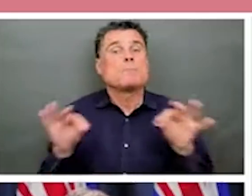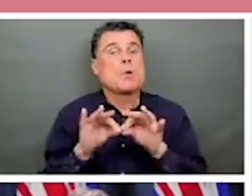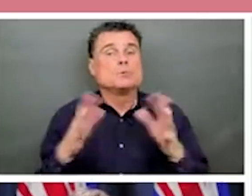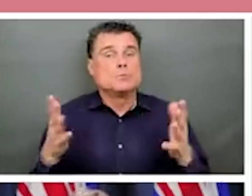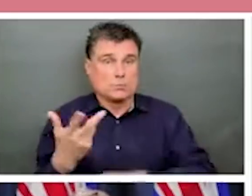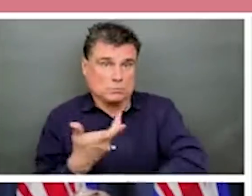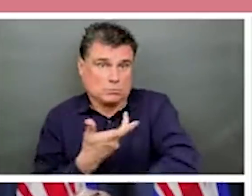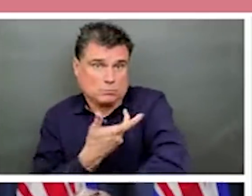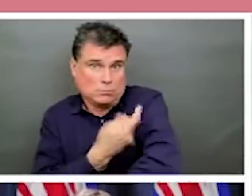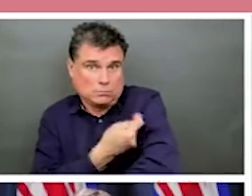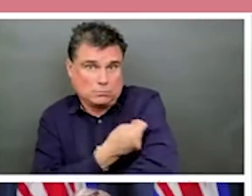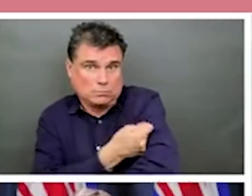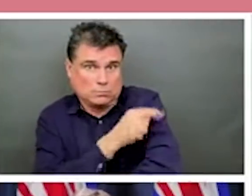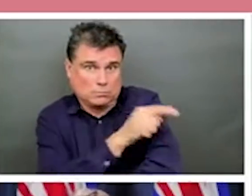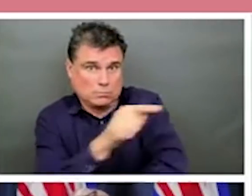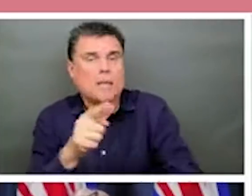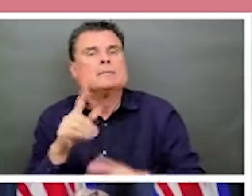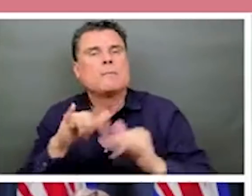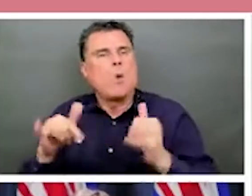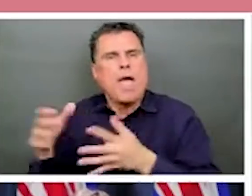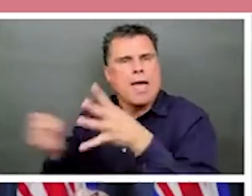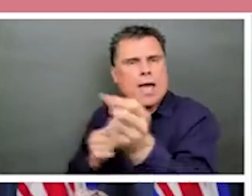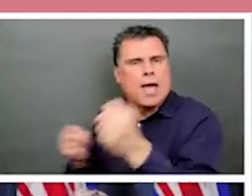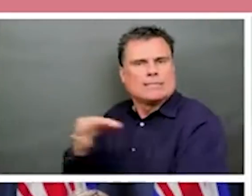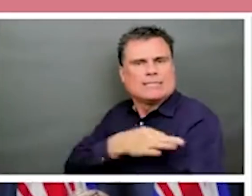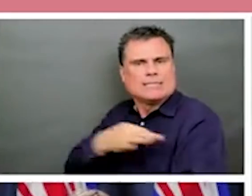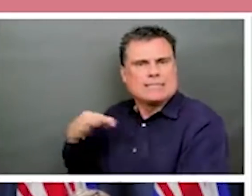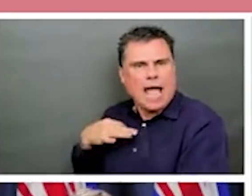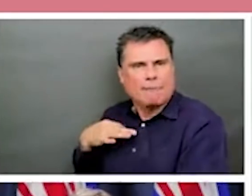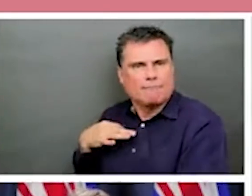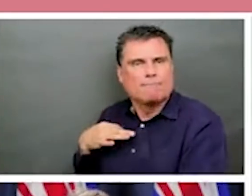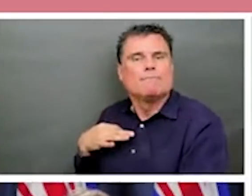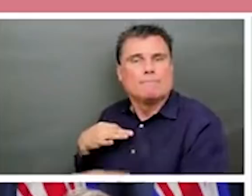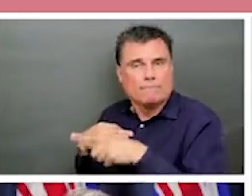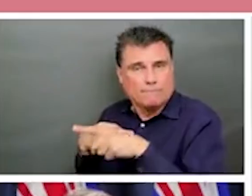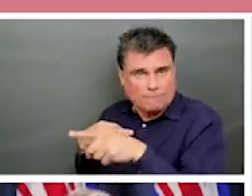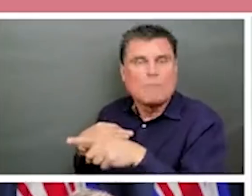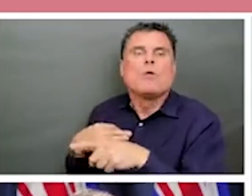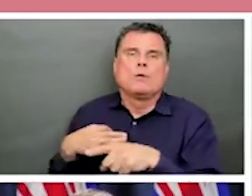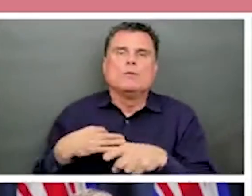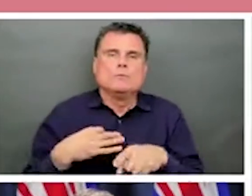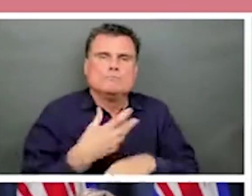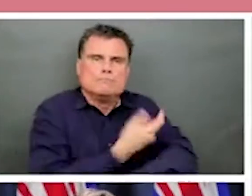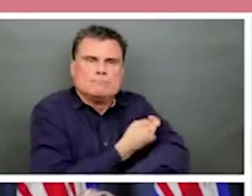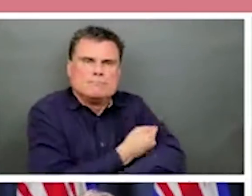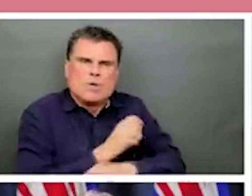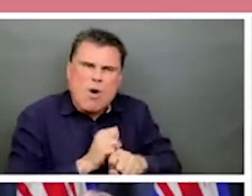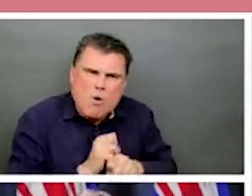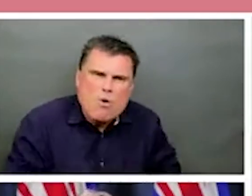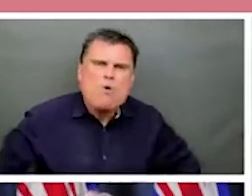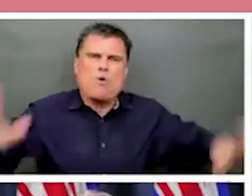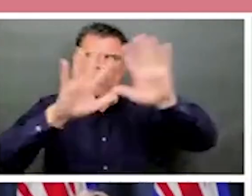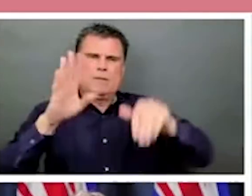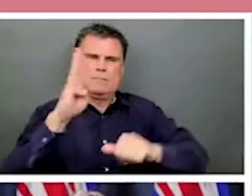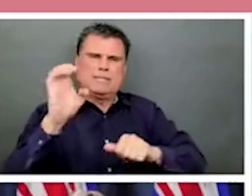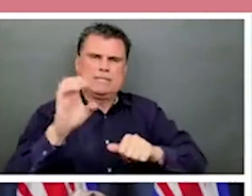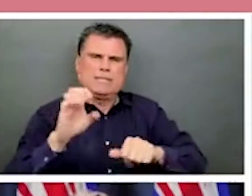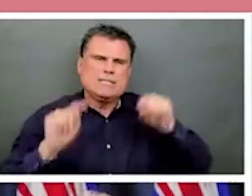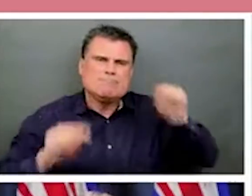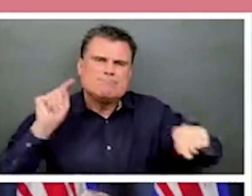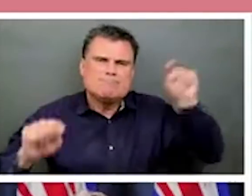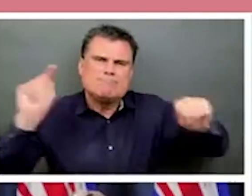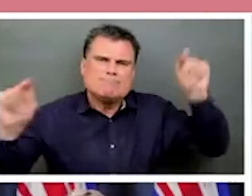it is, and in the many communities around our province where this has to happen, it's not linear. It's all